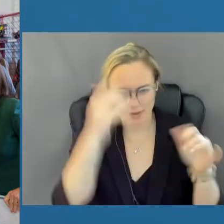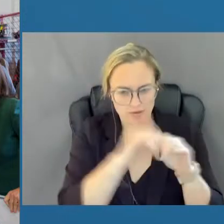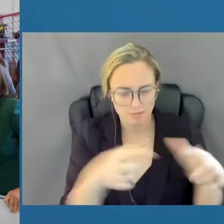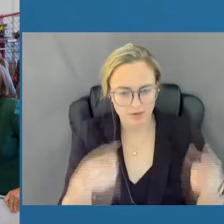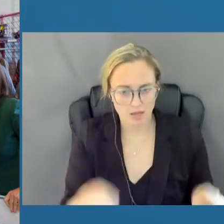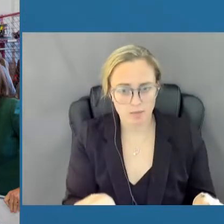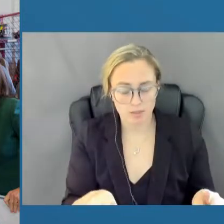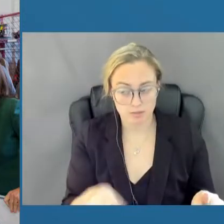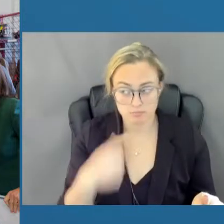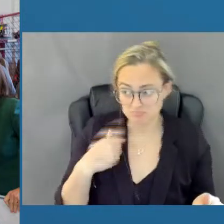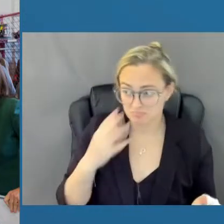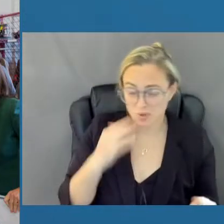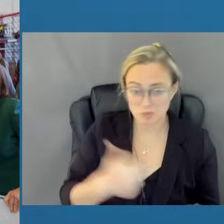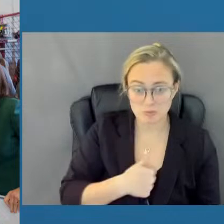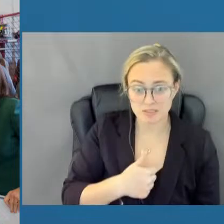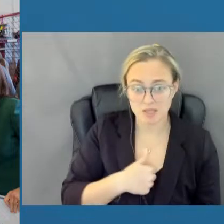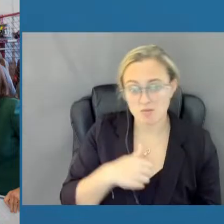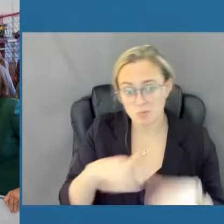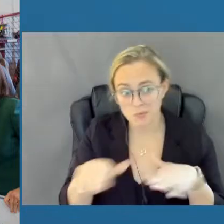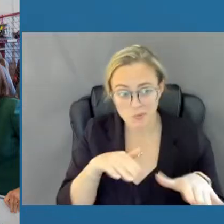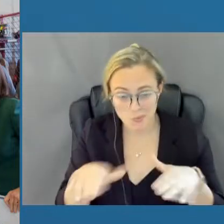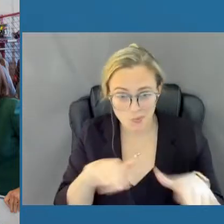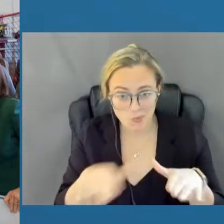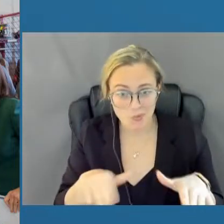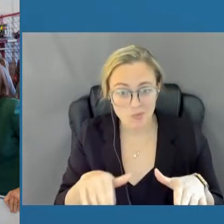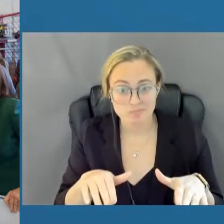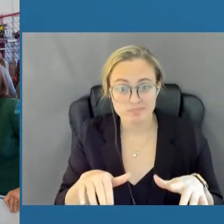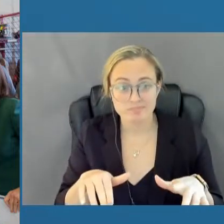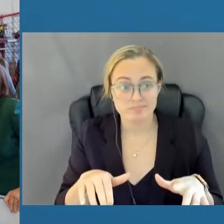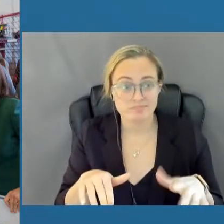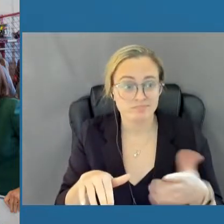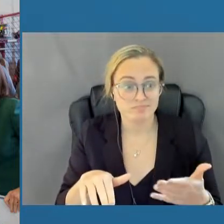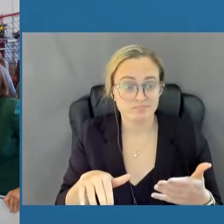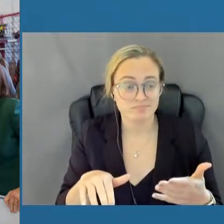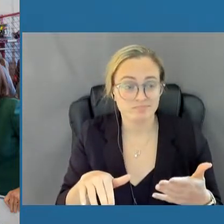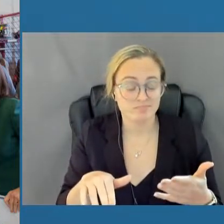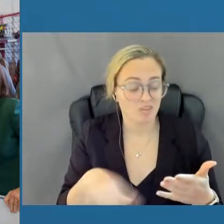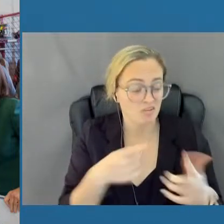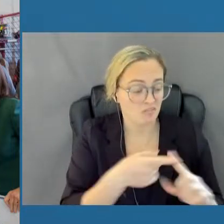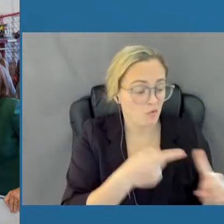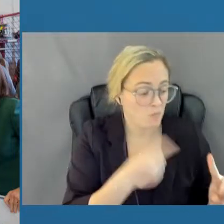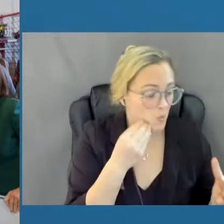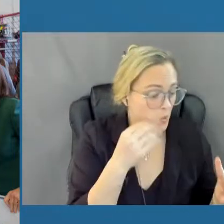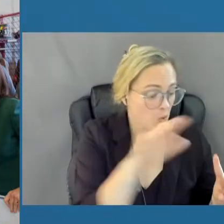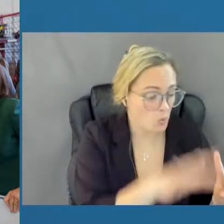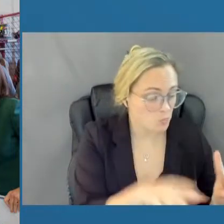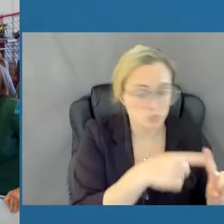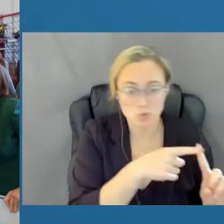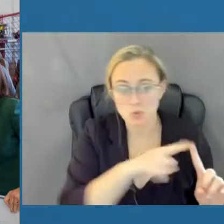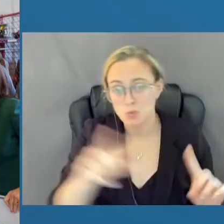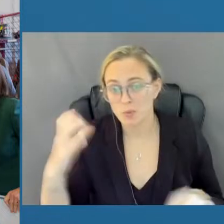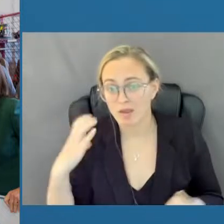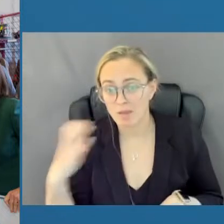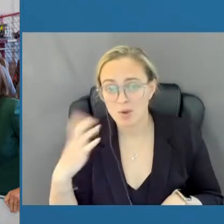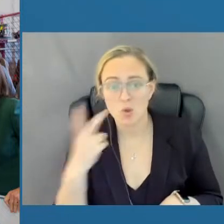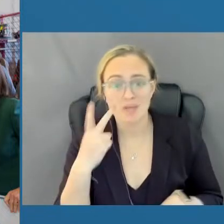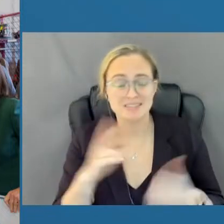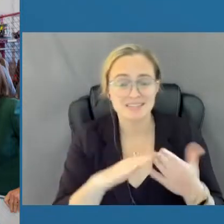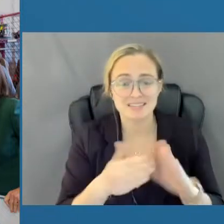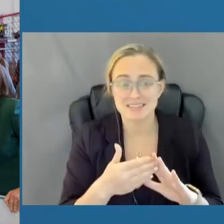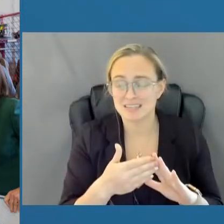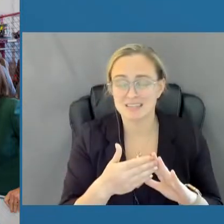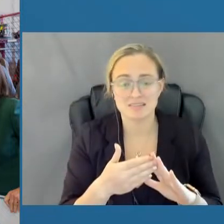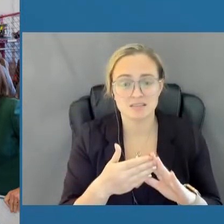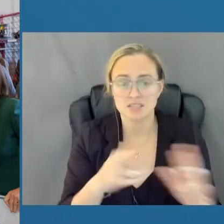when I walk the streets, especially from the residents to the Capitol. I see a city that is poised and ready to